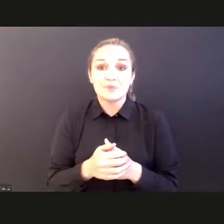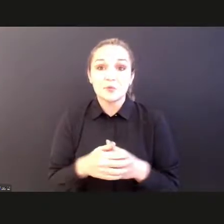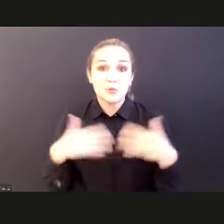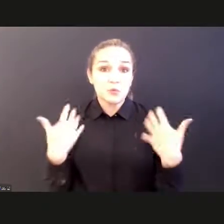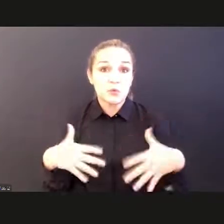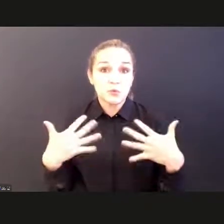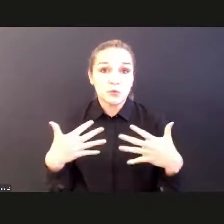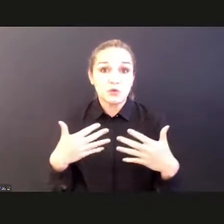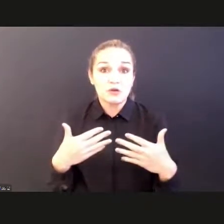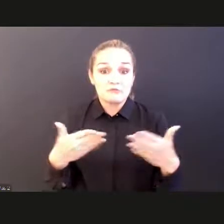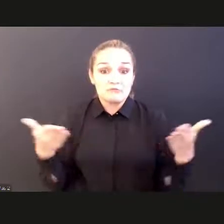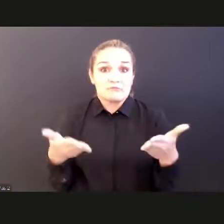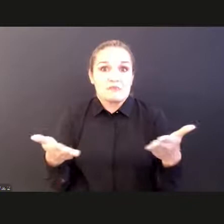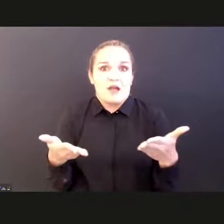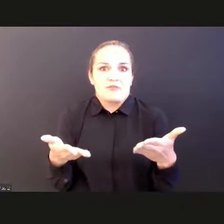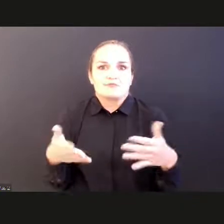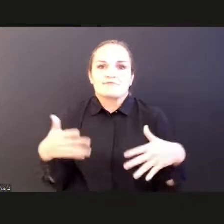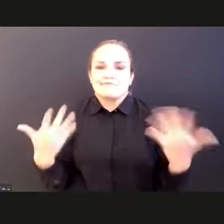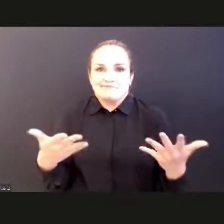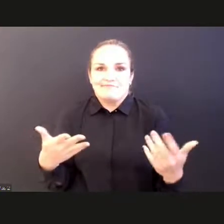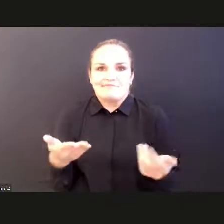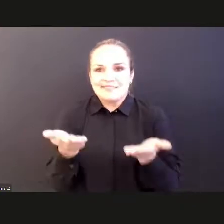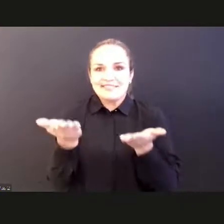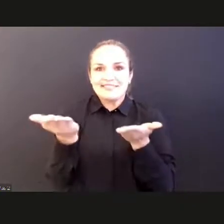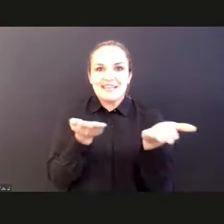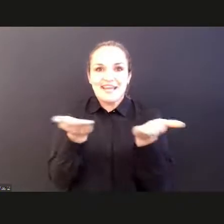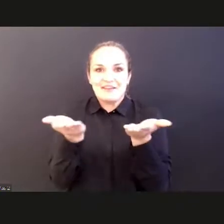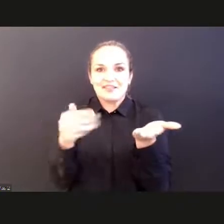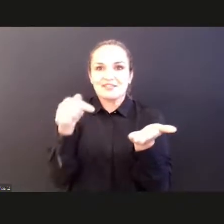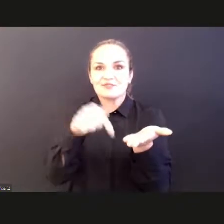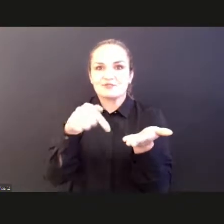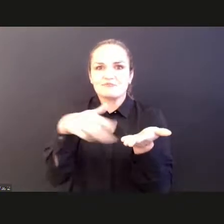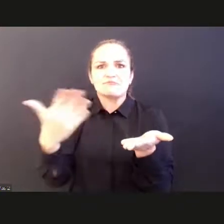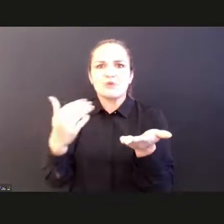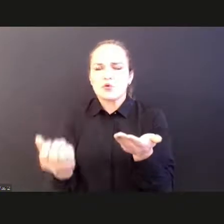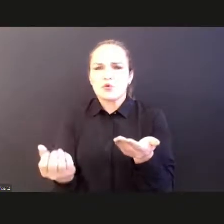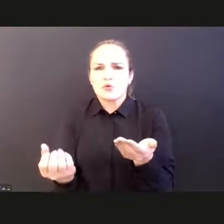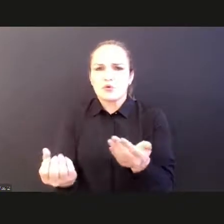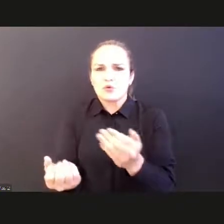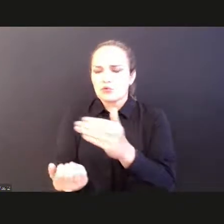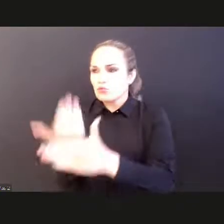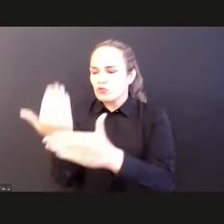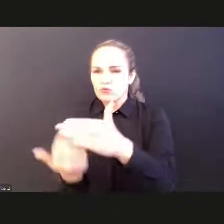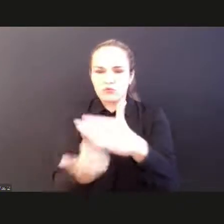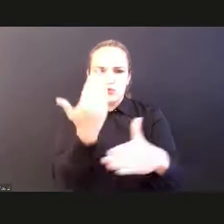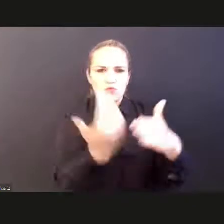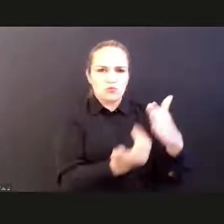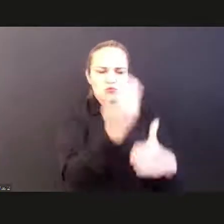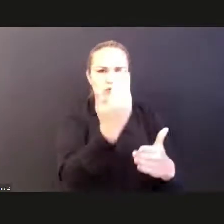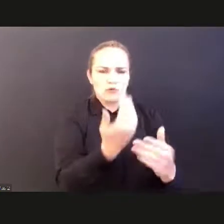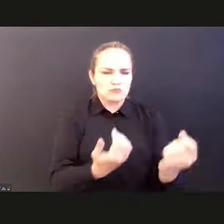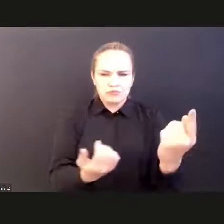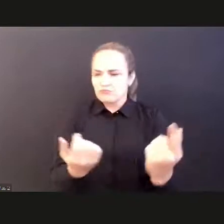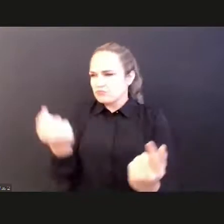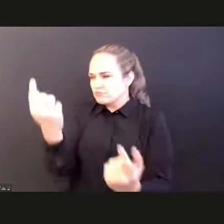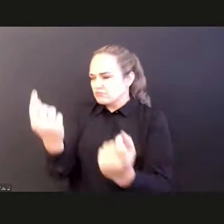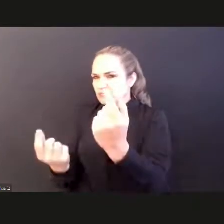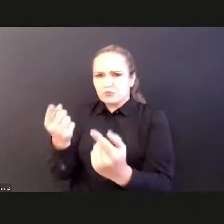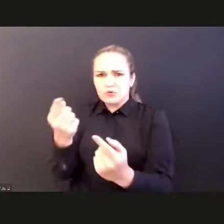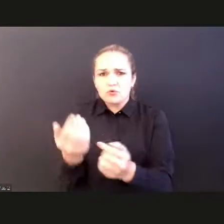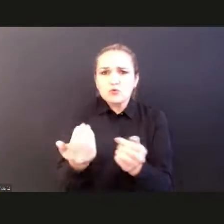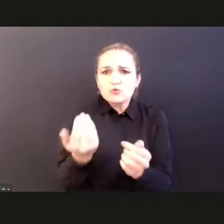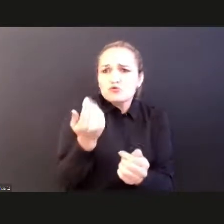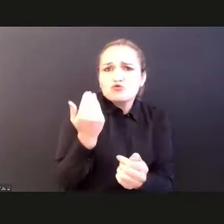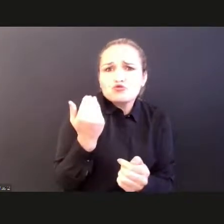services have emerged in a very short time. And as you said,